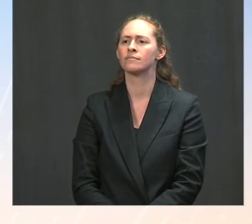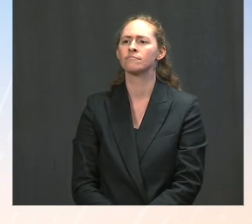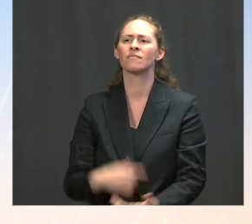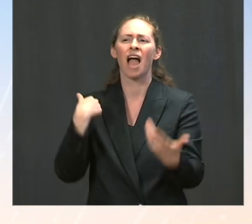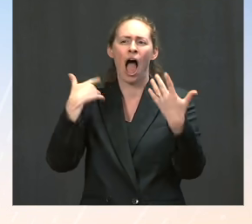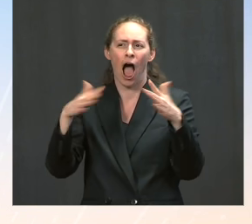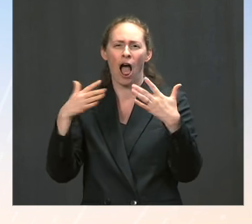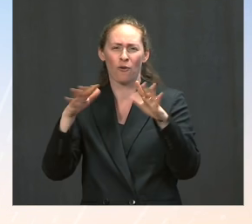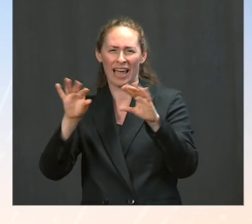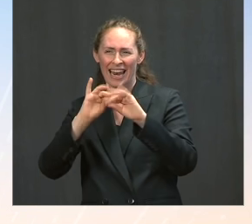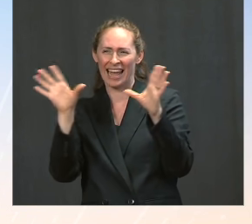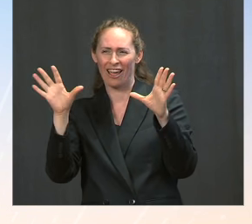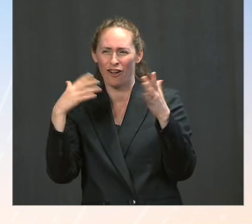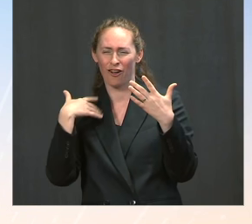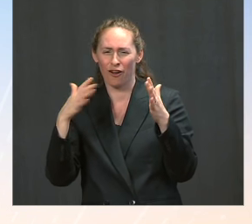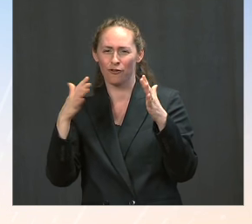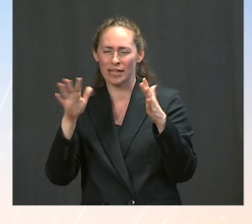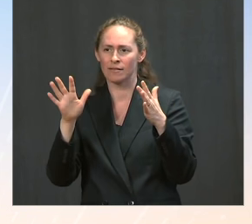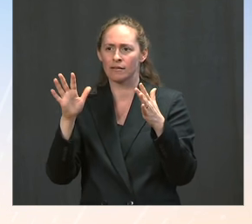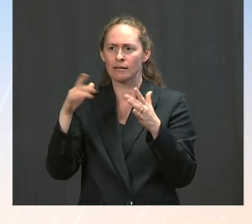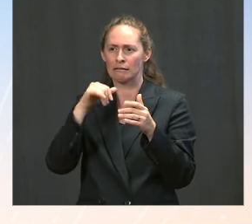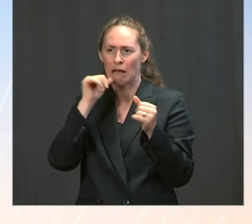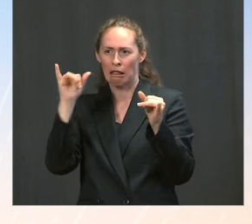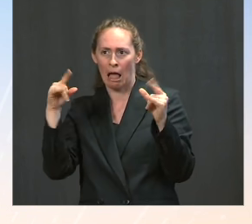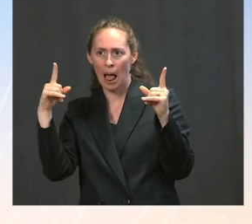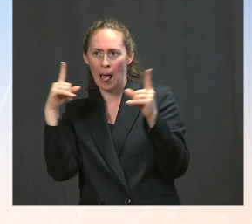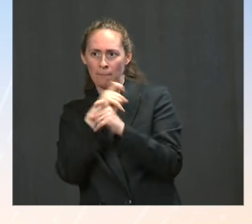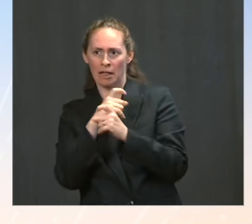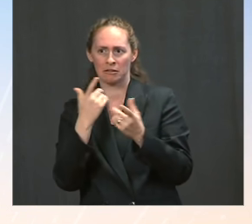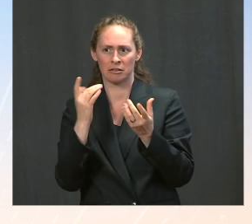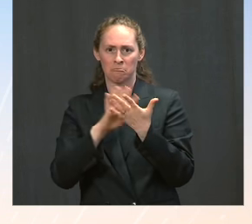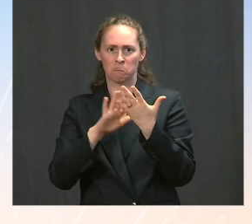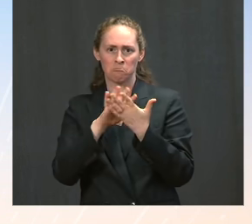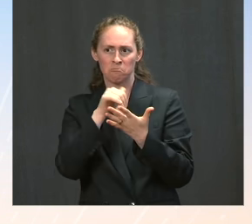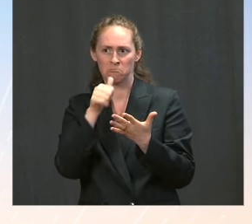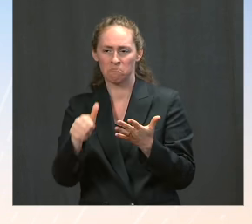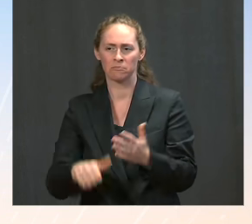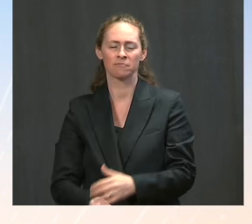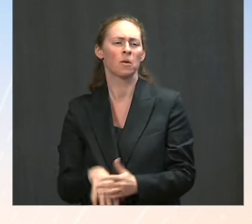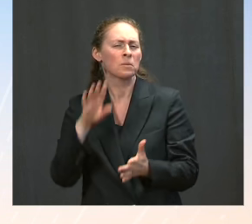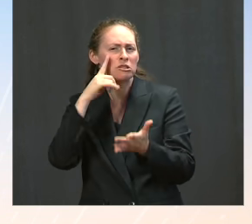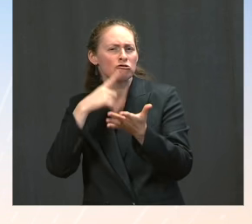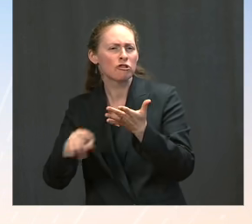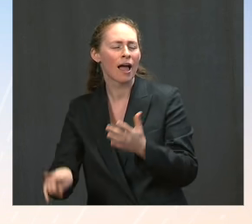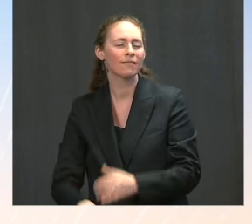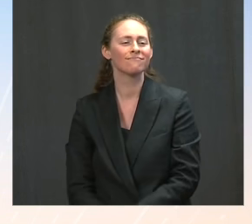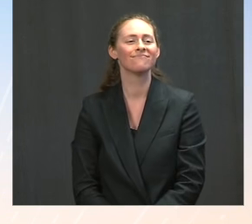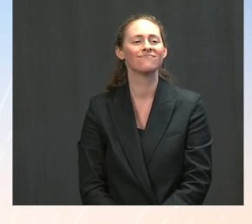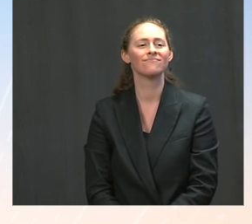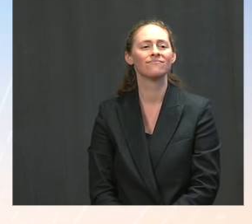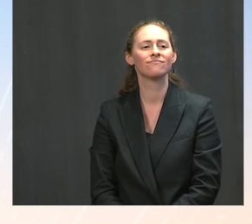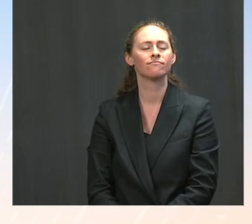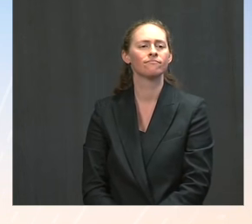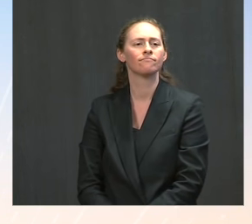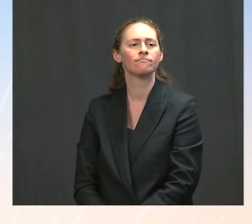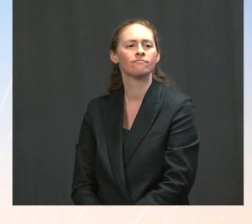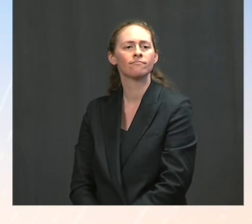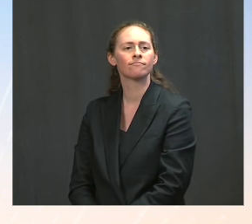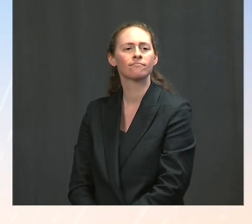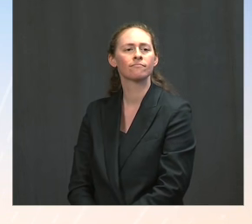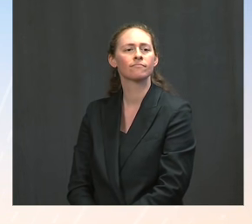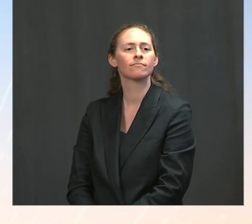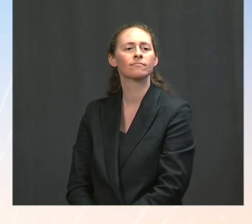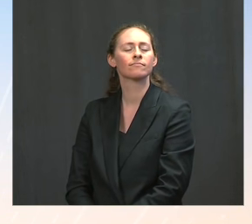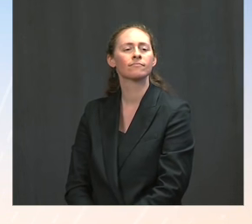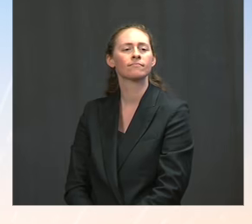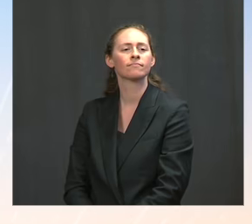not sure it's more complicated than that, but I will see if there's more to provide. Thanks, Jen. One on masks and then one quick one on the Fed after that. Dr. Fauci told reporters